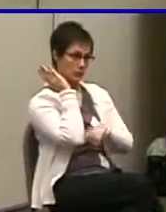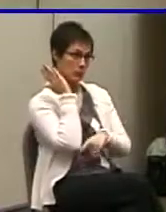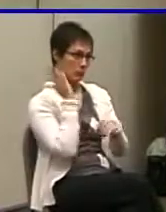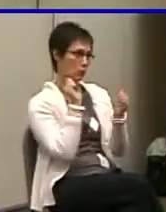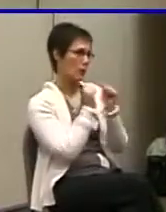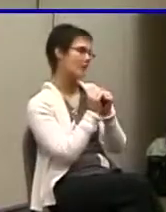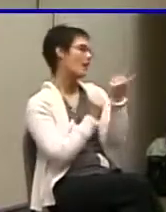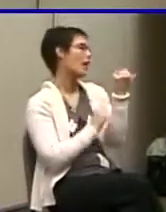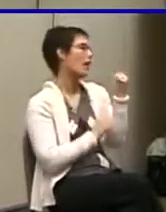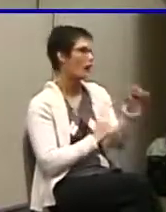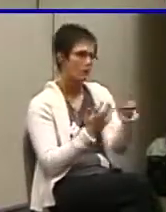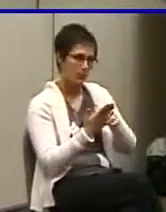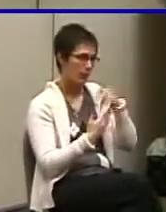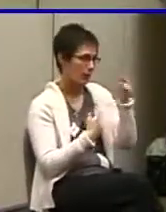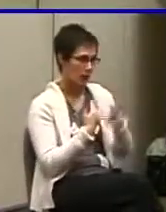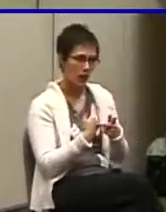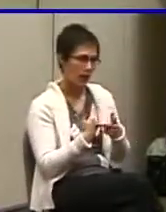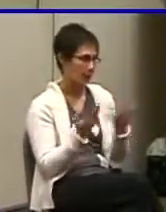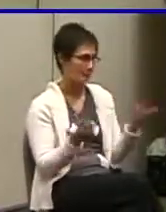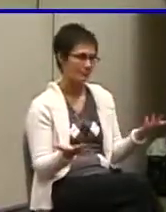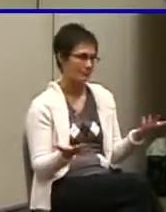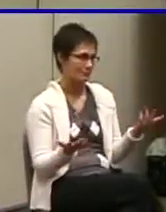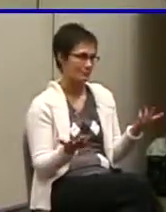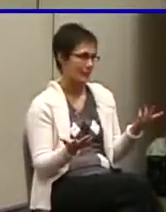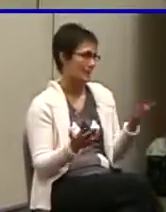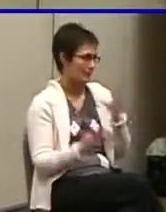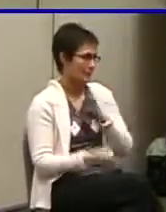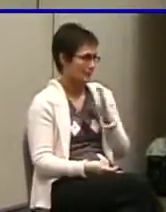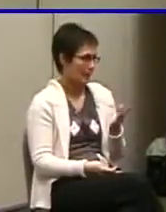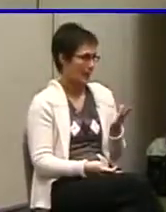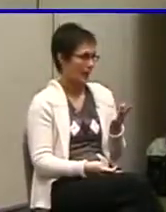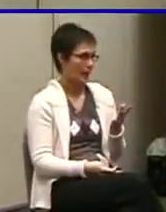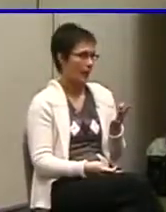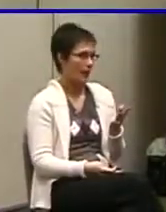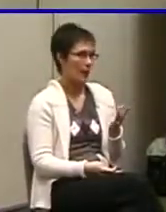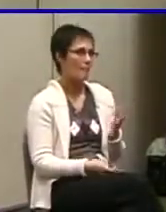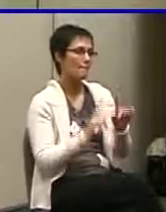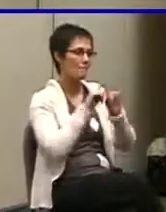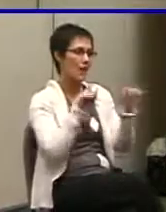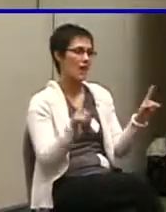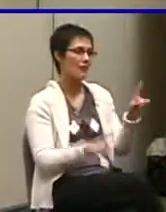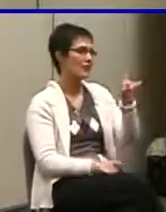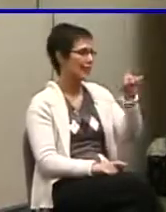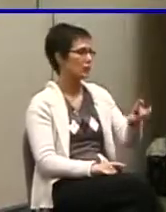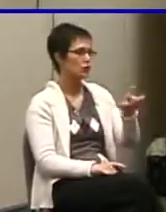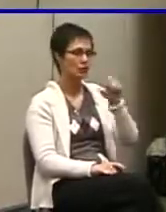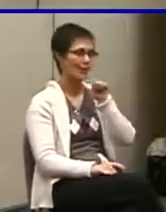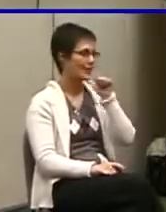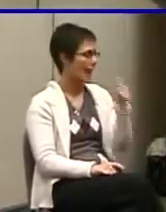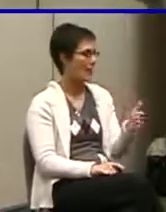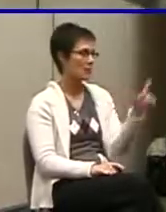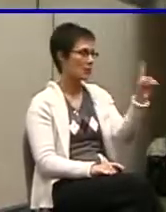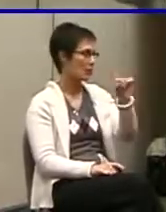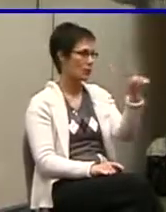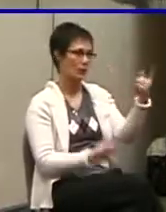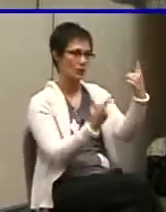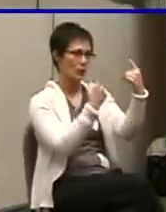program. And that there's nothing, that's fine. That should not be where you're trying to get all your movement.